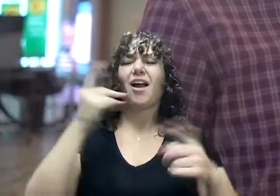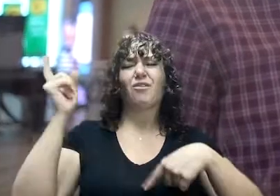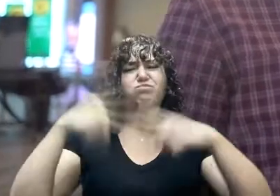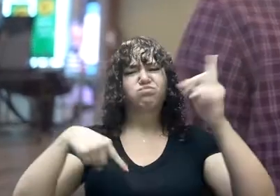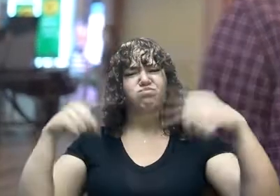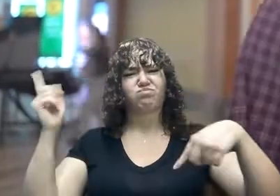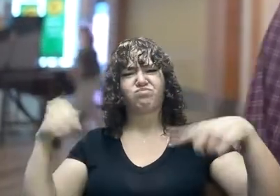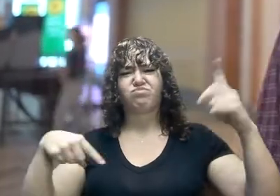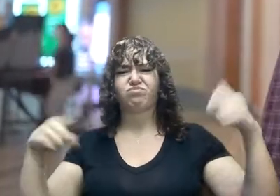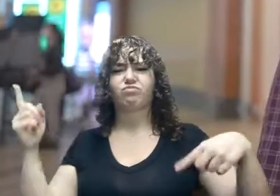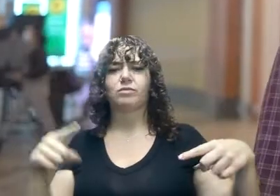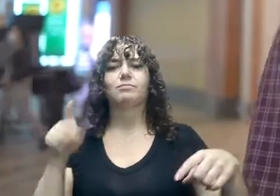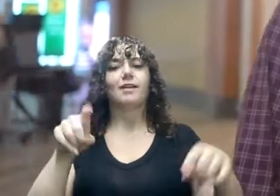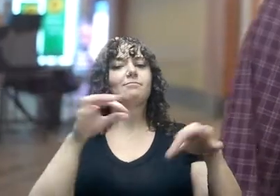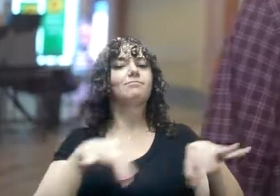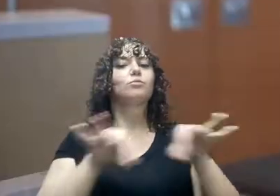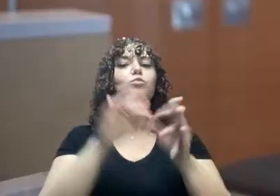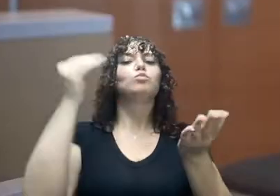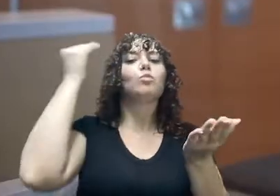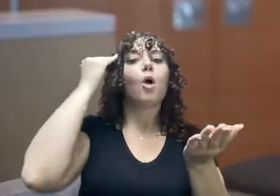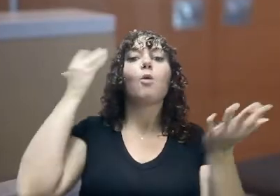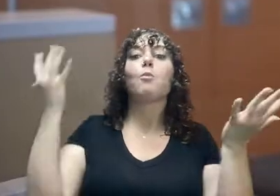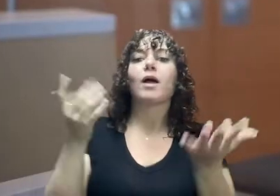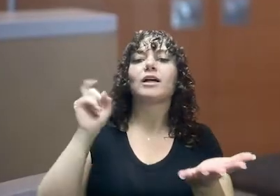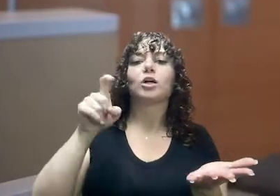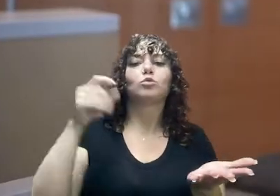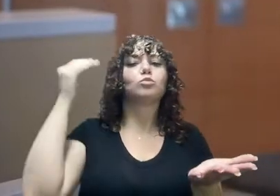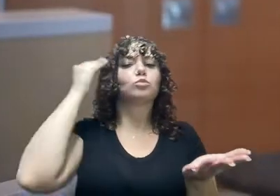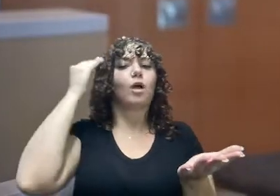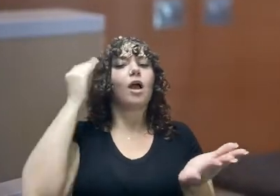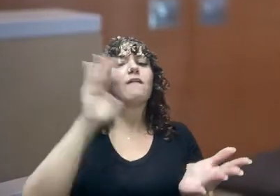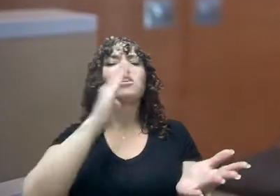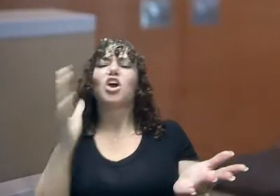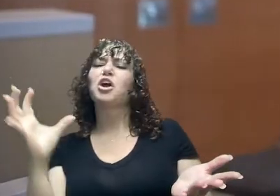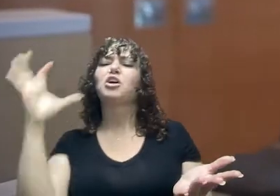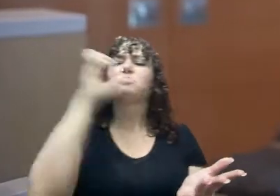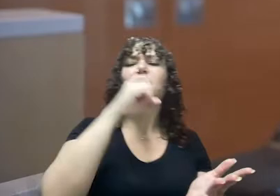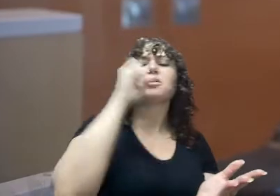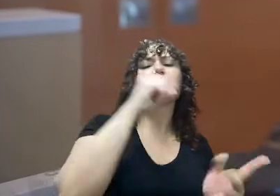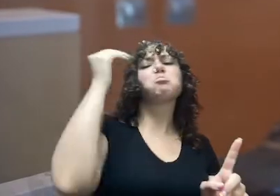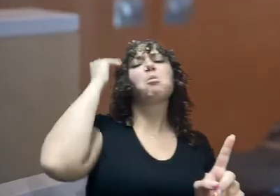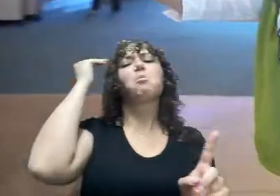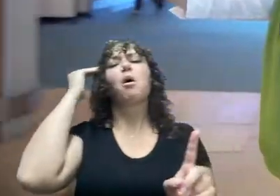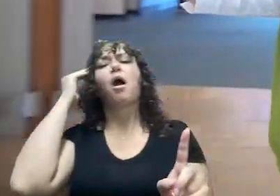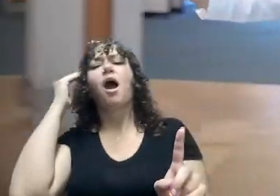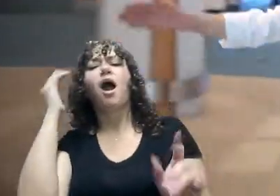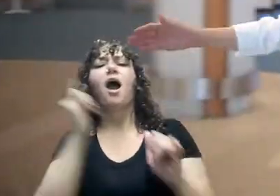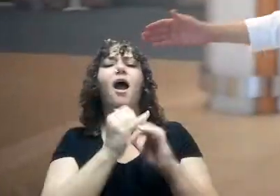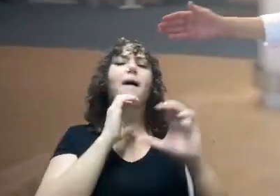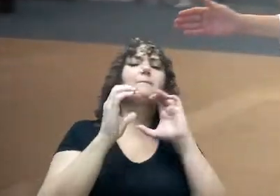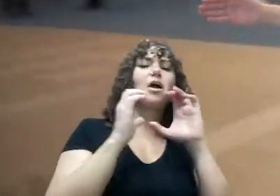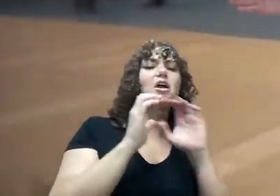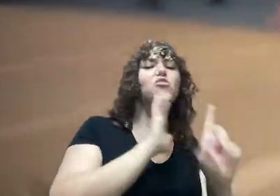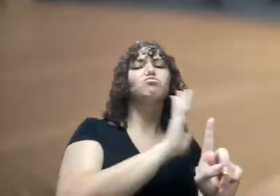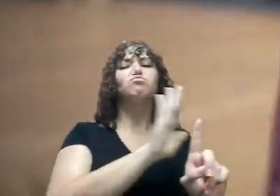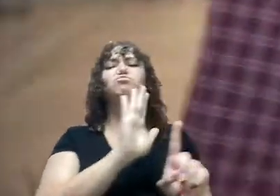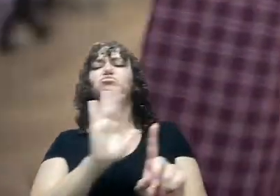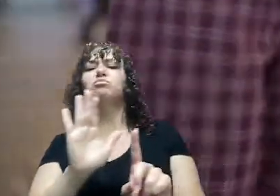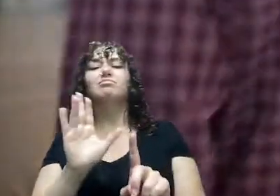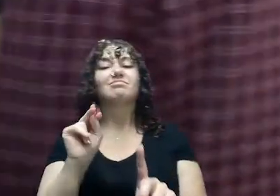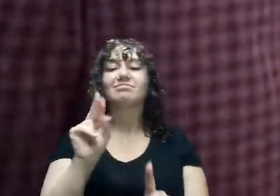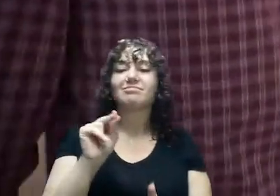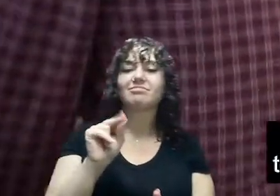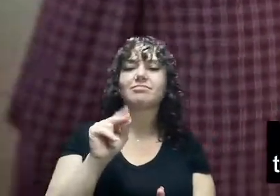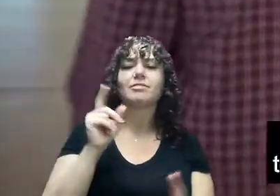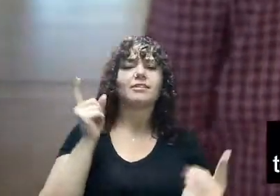communication preferences vary. What is essential to know is that you should never make assumptions on how you think you should communicate with